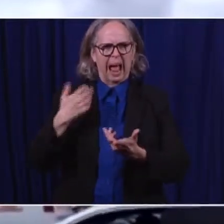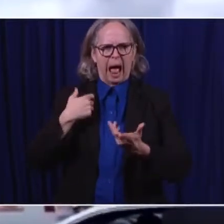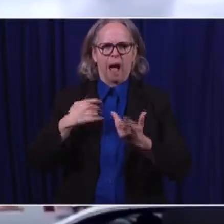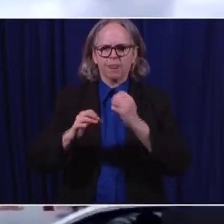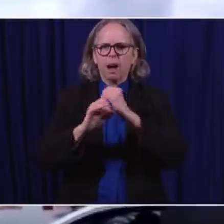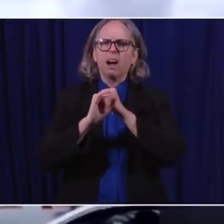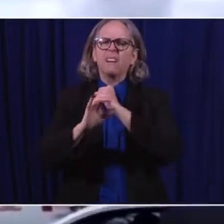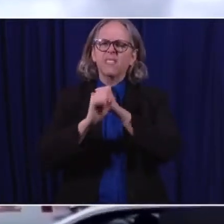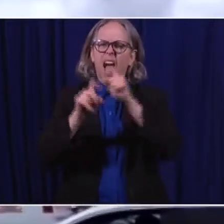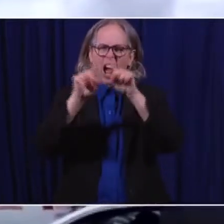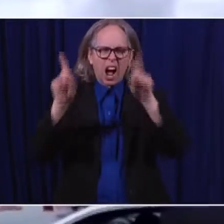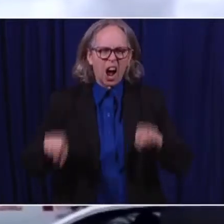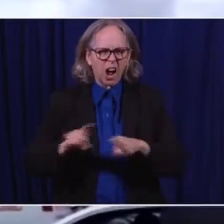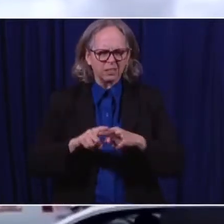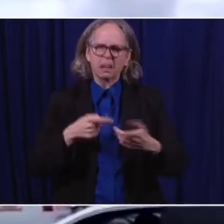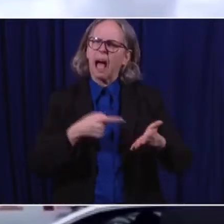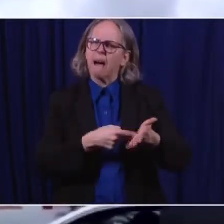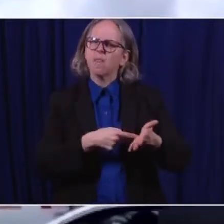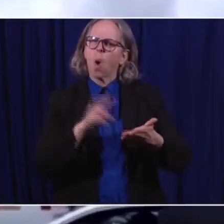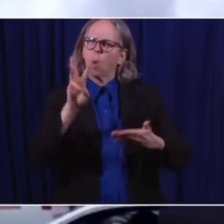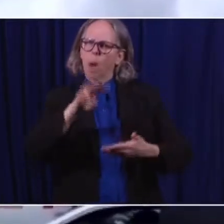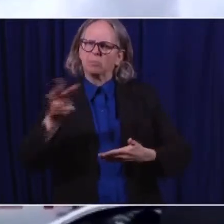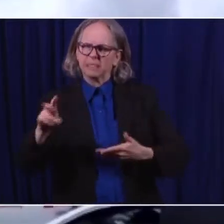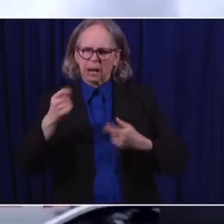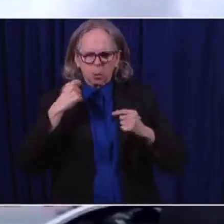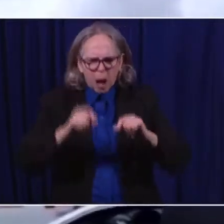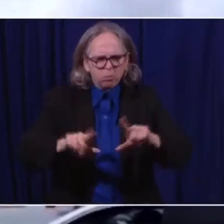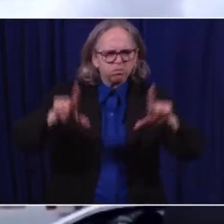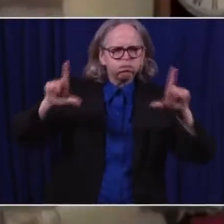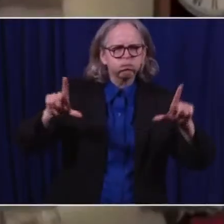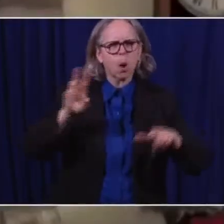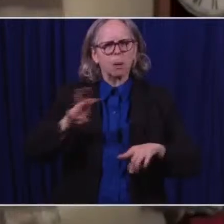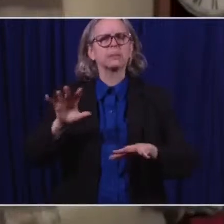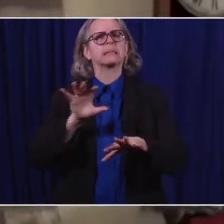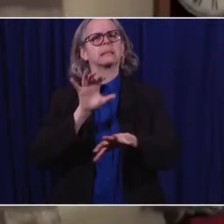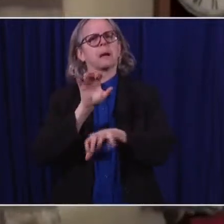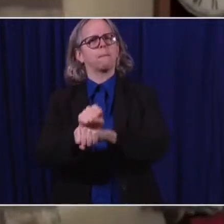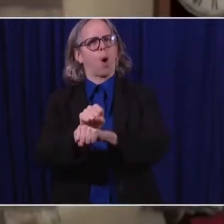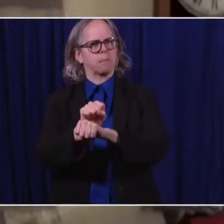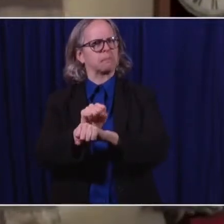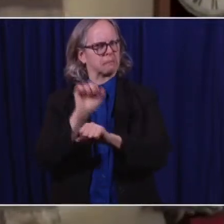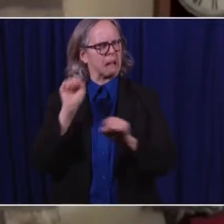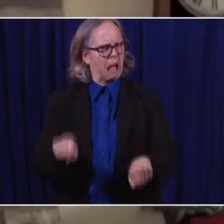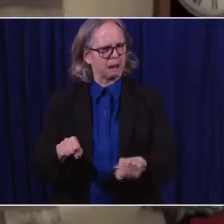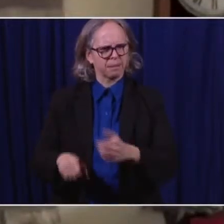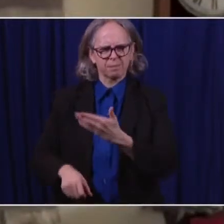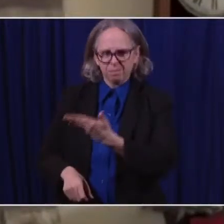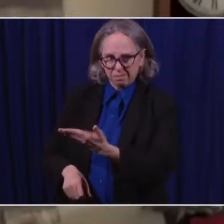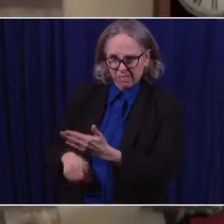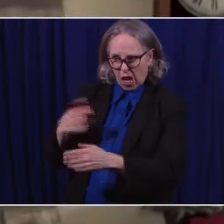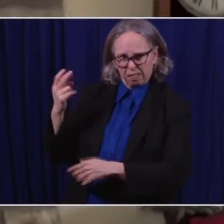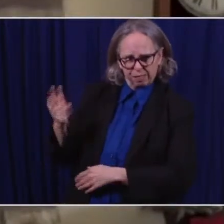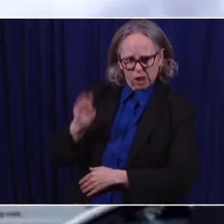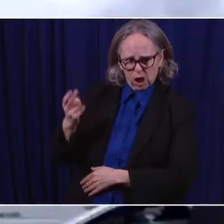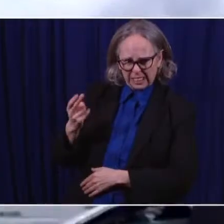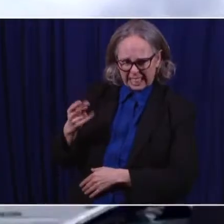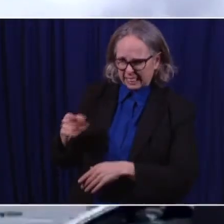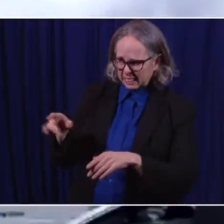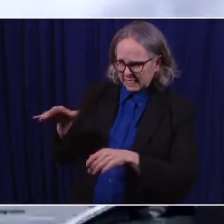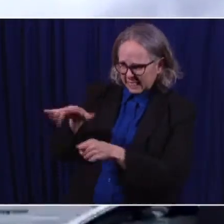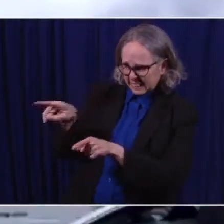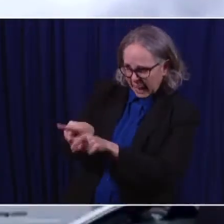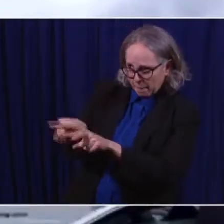can go on and schedule for Thursday's clinic. Okay, and will Thursday's clinic be the same place? Same place,